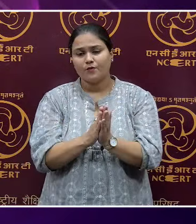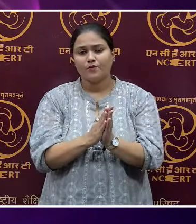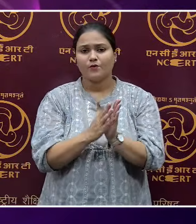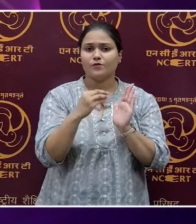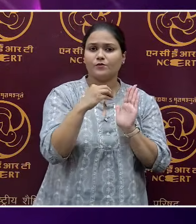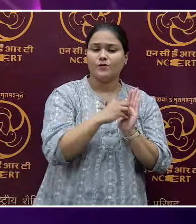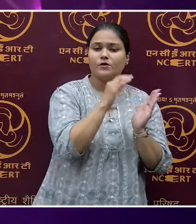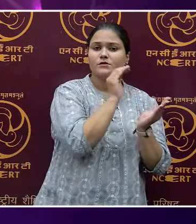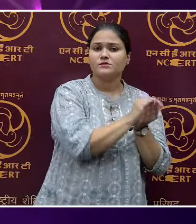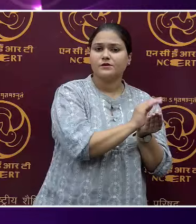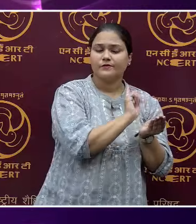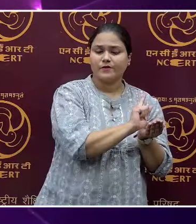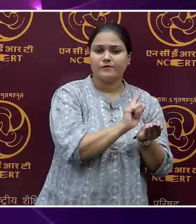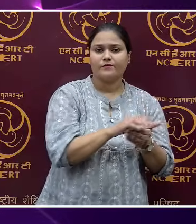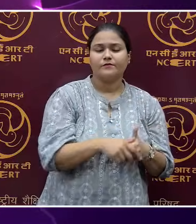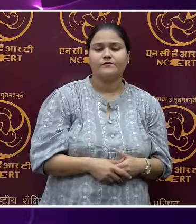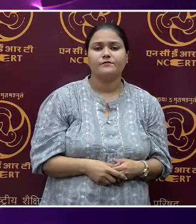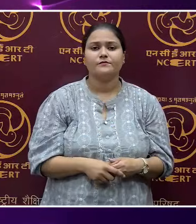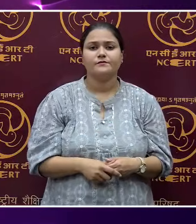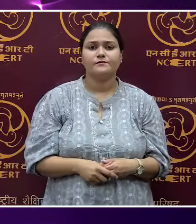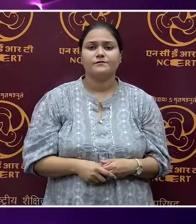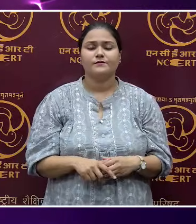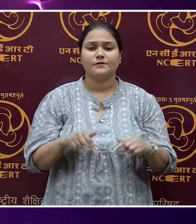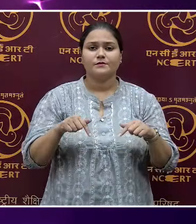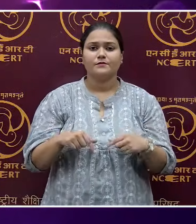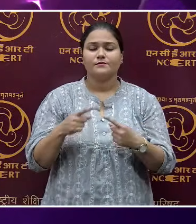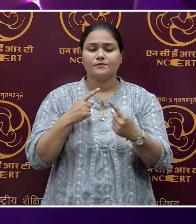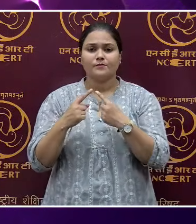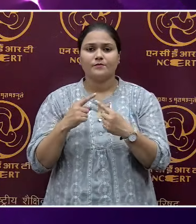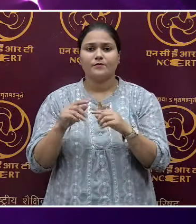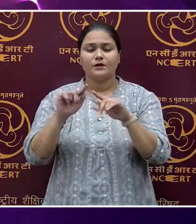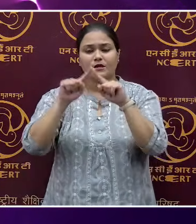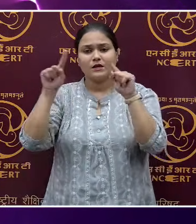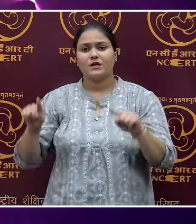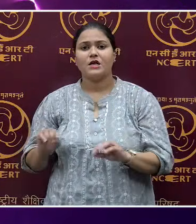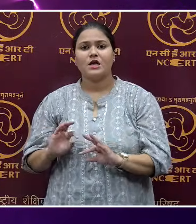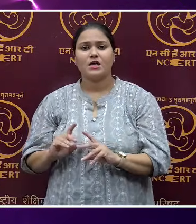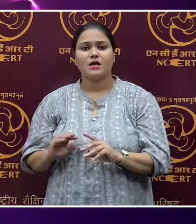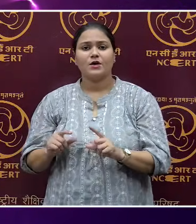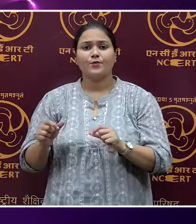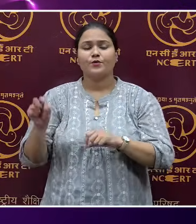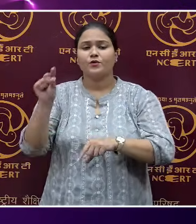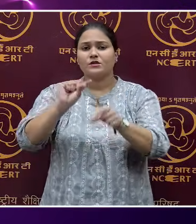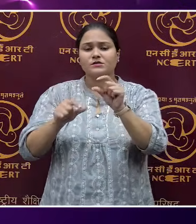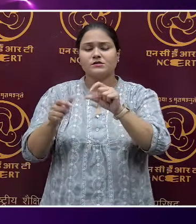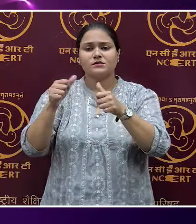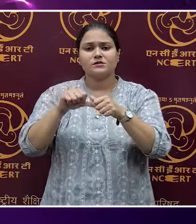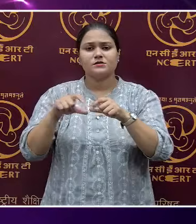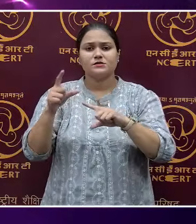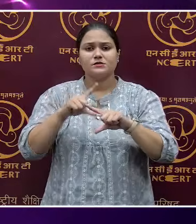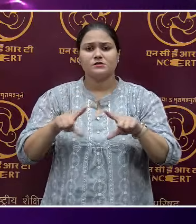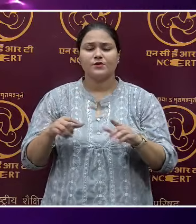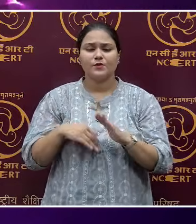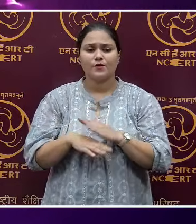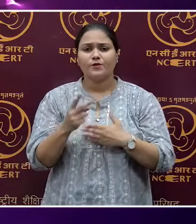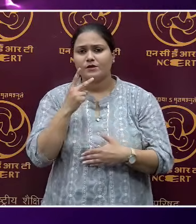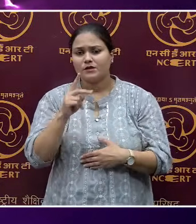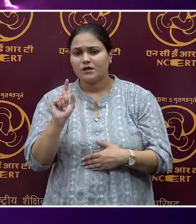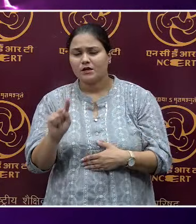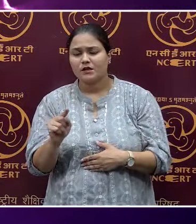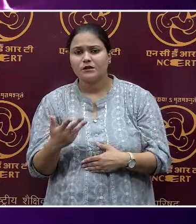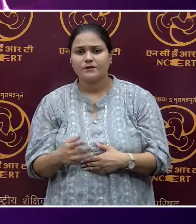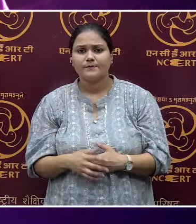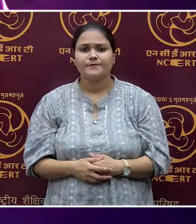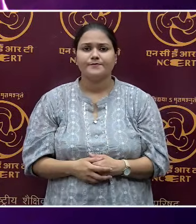this subject wise. So right now I am talking about the computer sciences. Yeah. So we have to click on the computer science. Okay. You can see